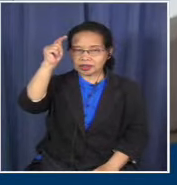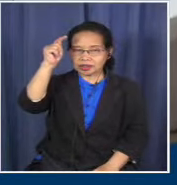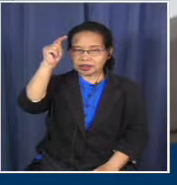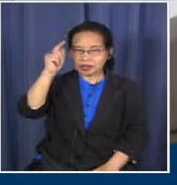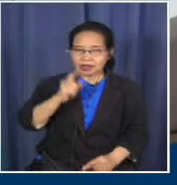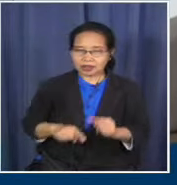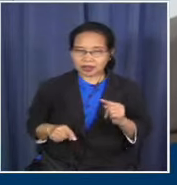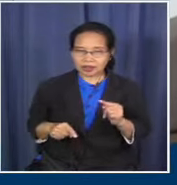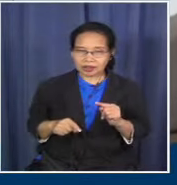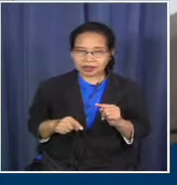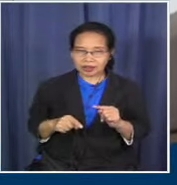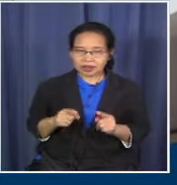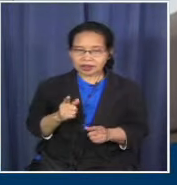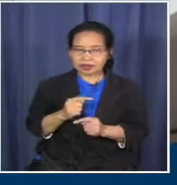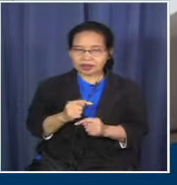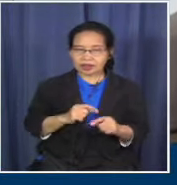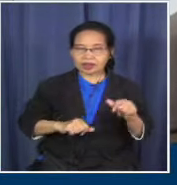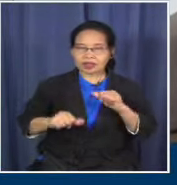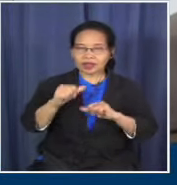a theory.